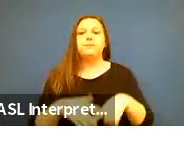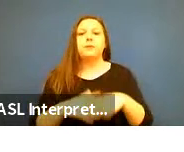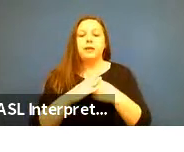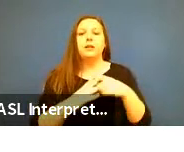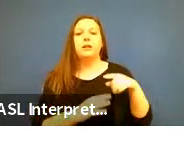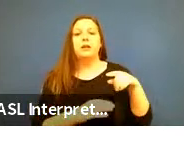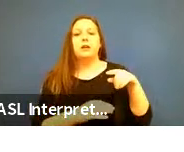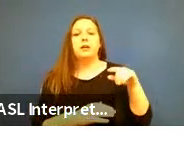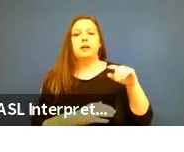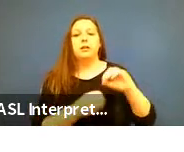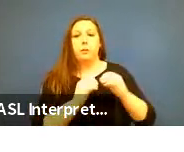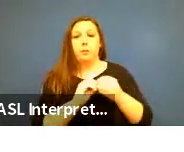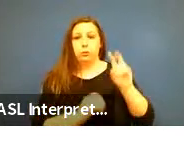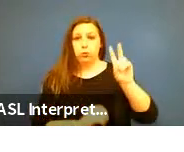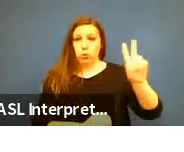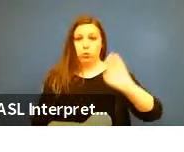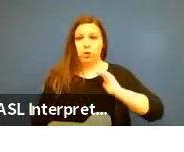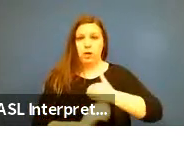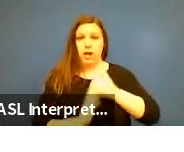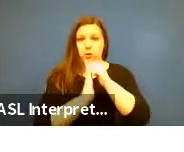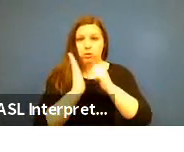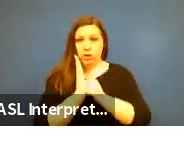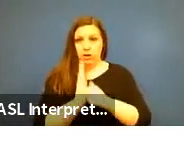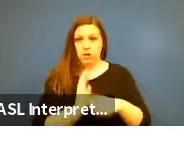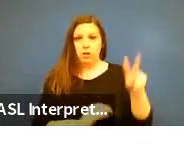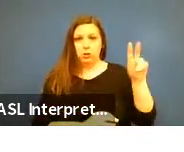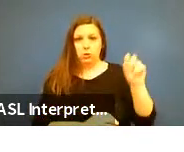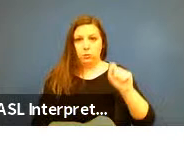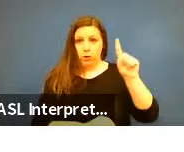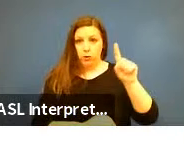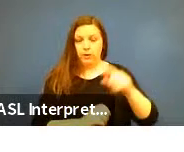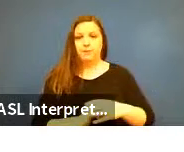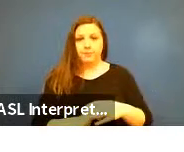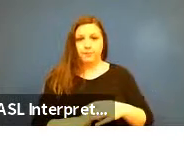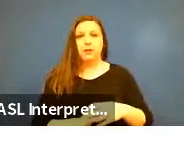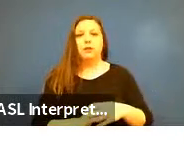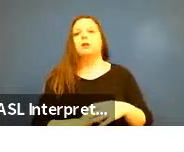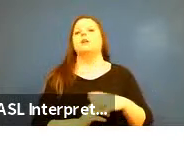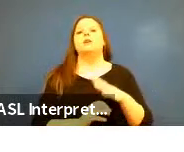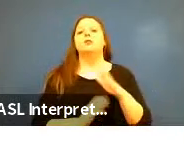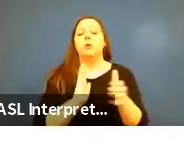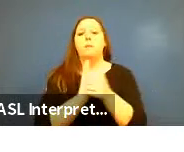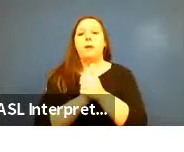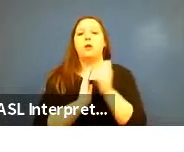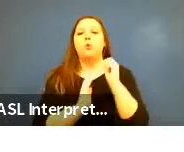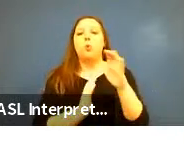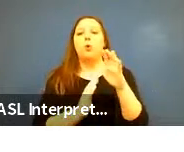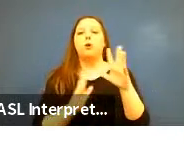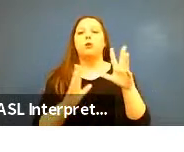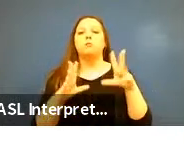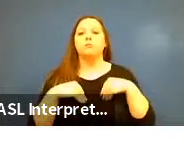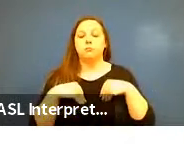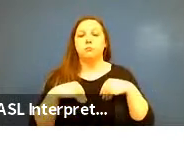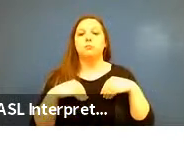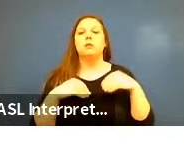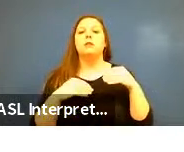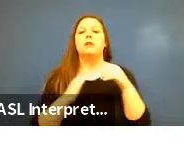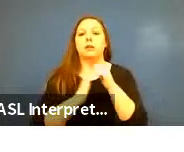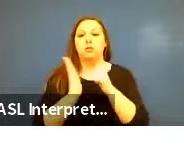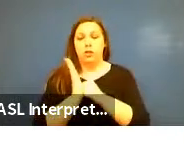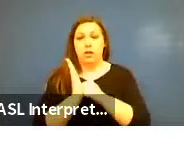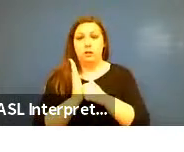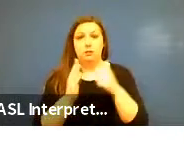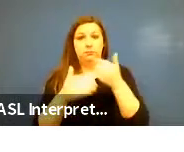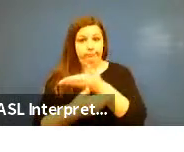2 on our agenda, 2.1, which is to amend or adopt the agenda. The floor